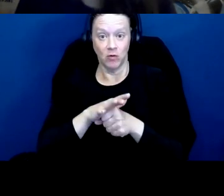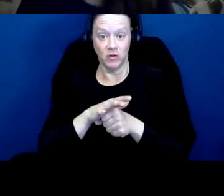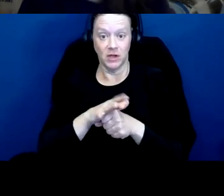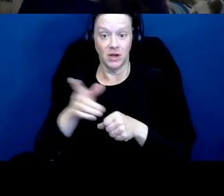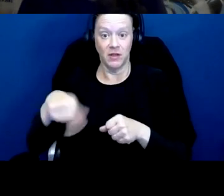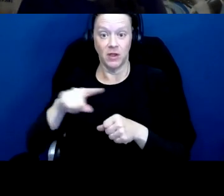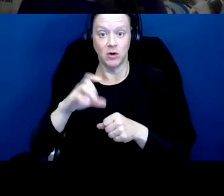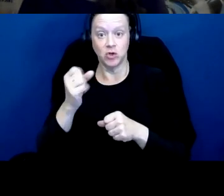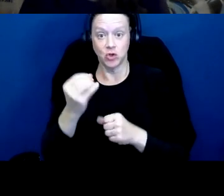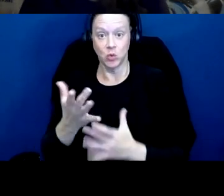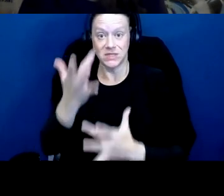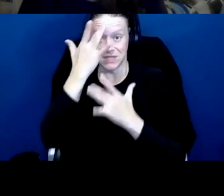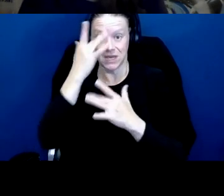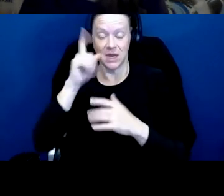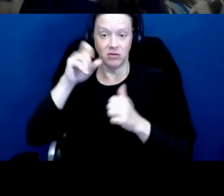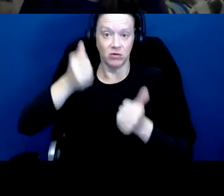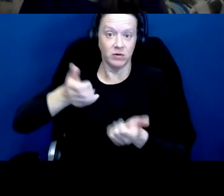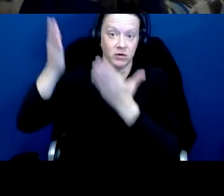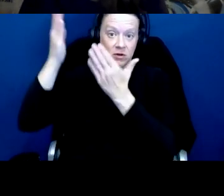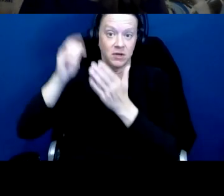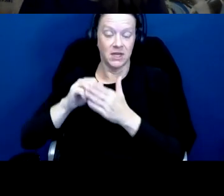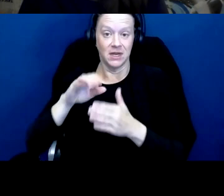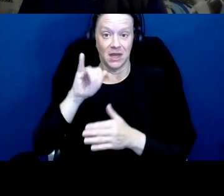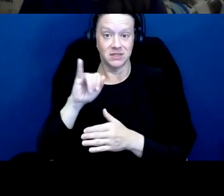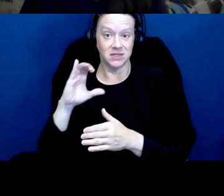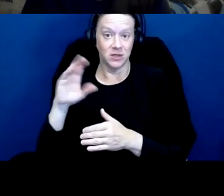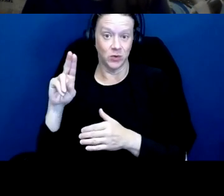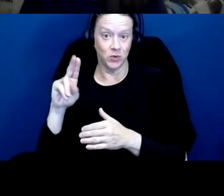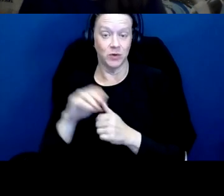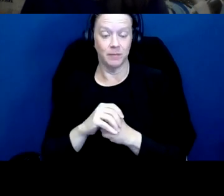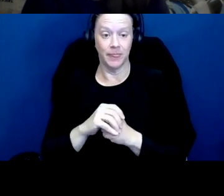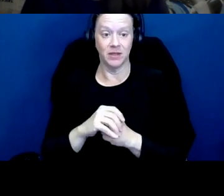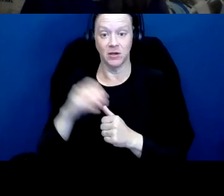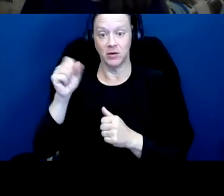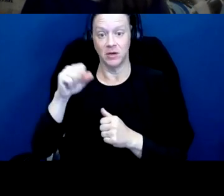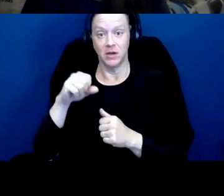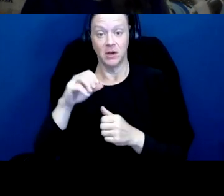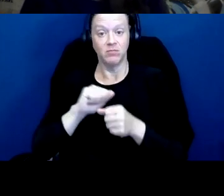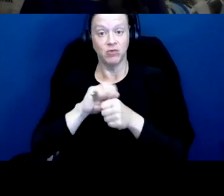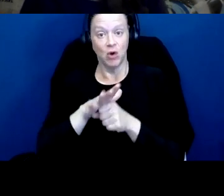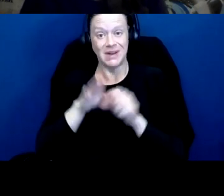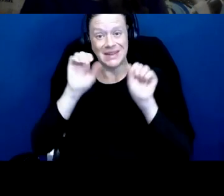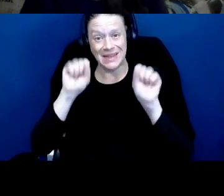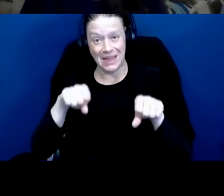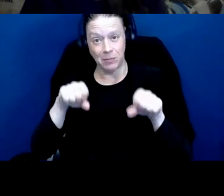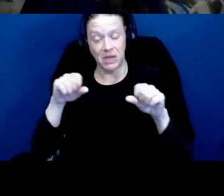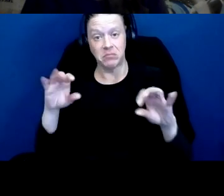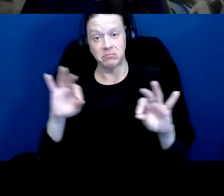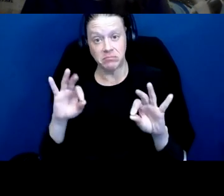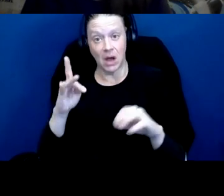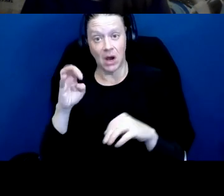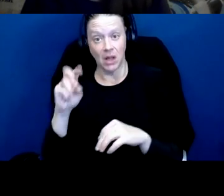sick that they need to be in the intensive care unit. So yeah, COVID can be milder in kids, but some kids get quite